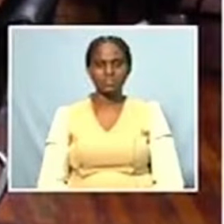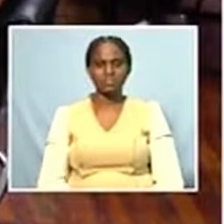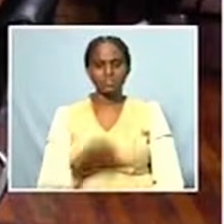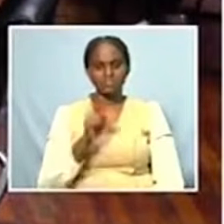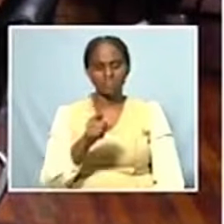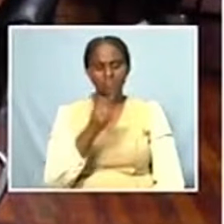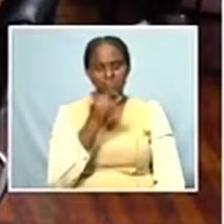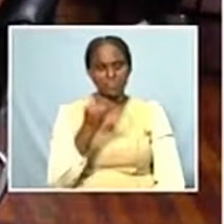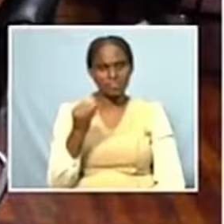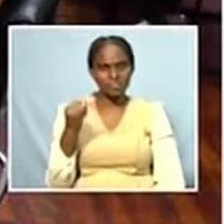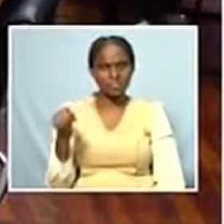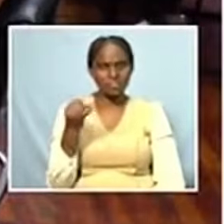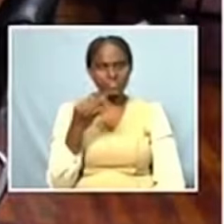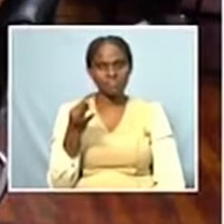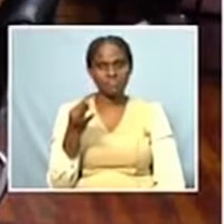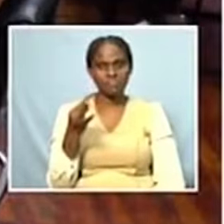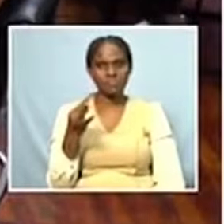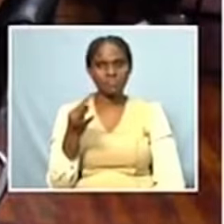of